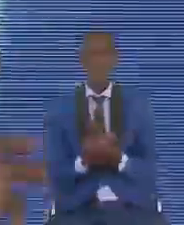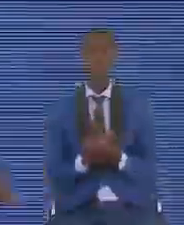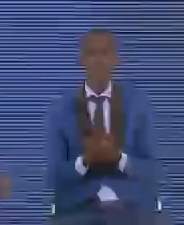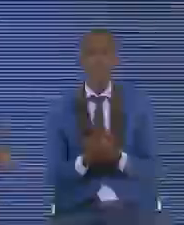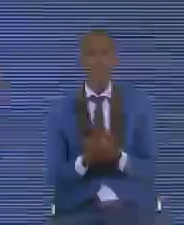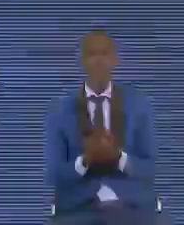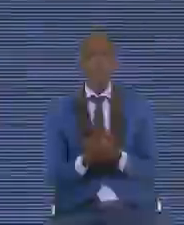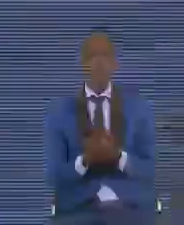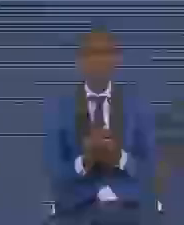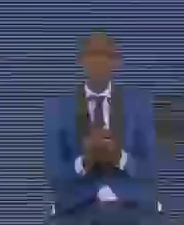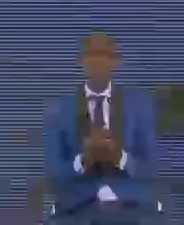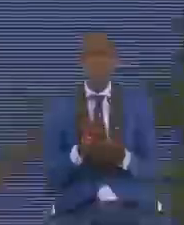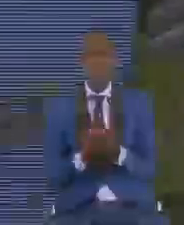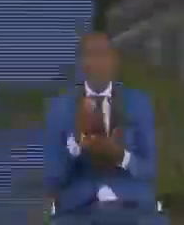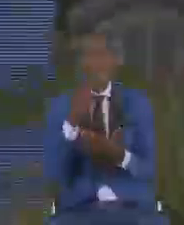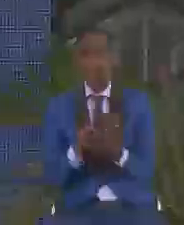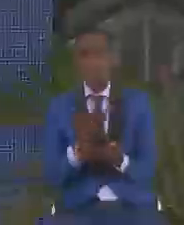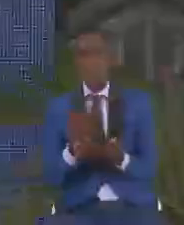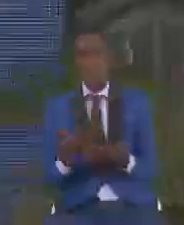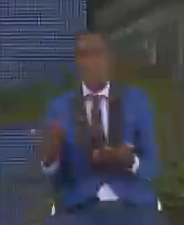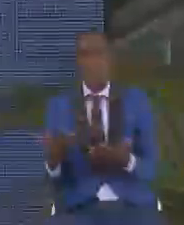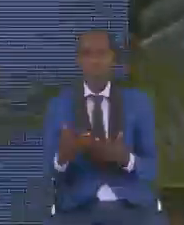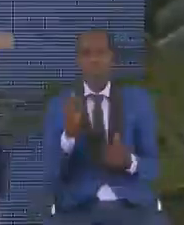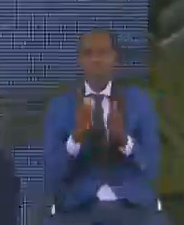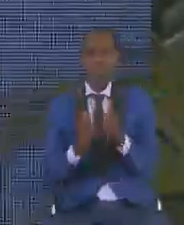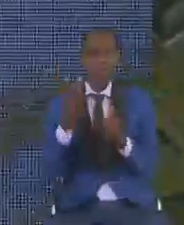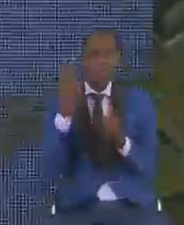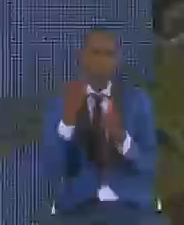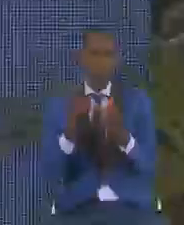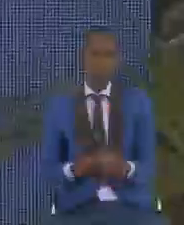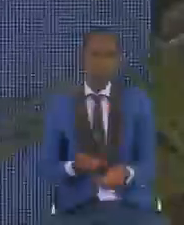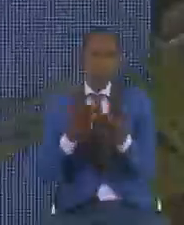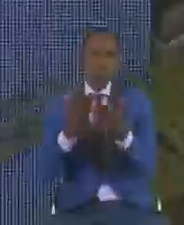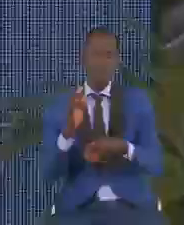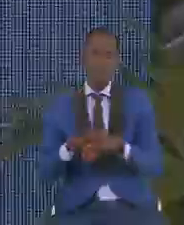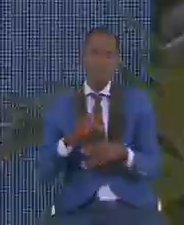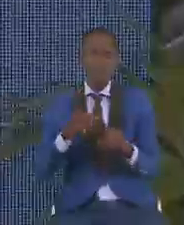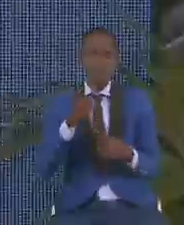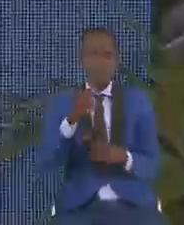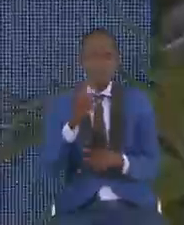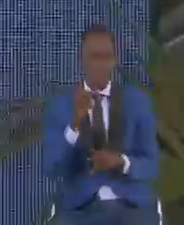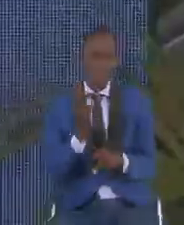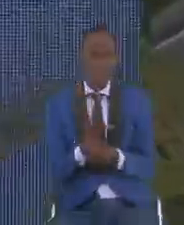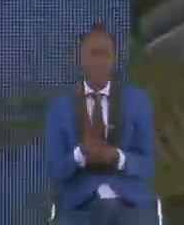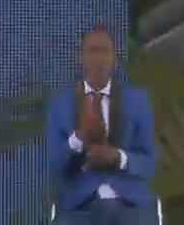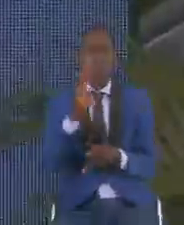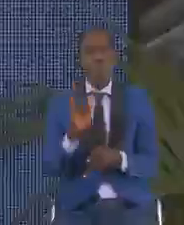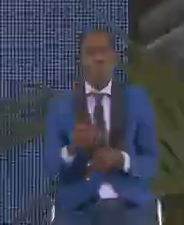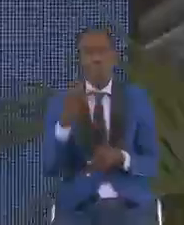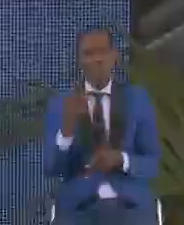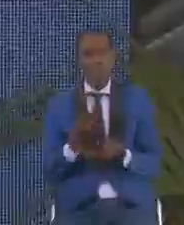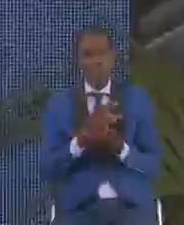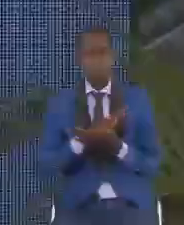good thing which was committed unto thee, keep by the Holy